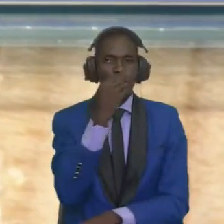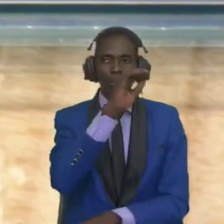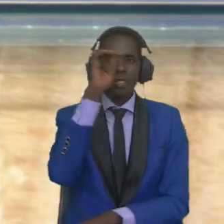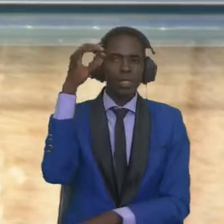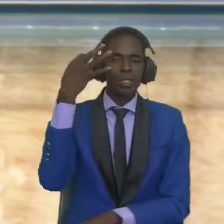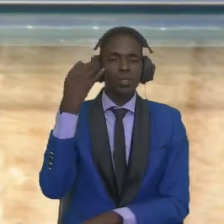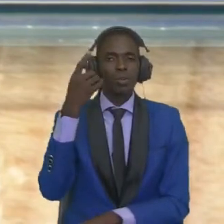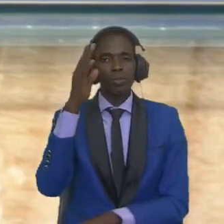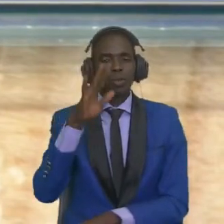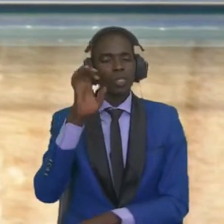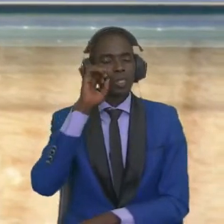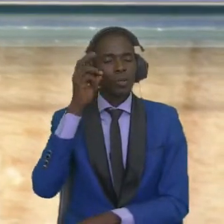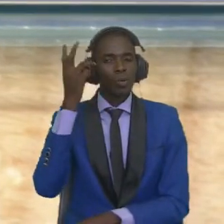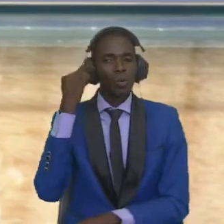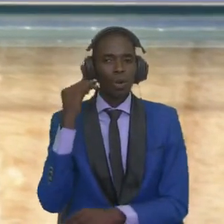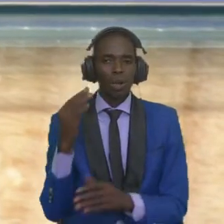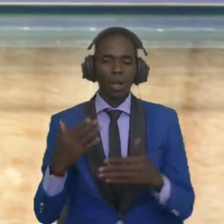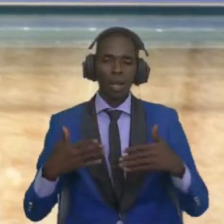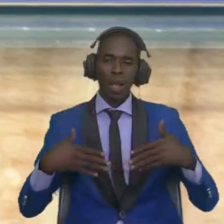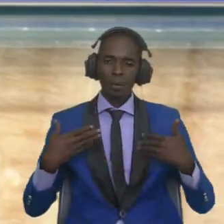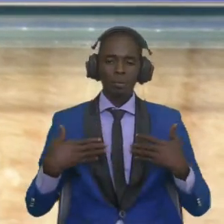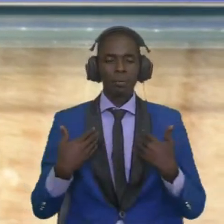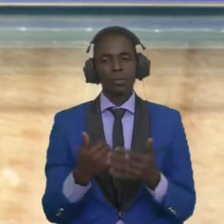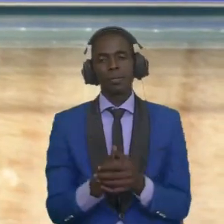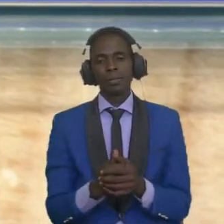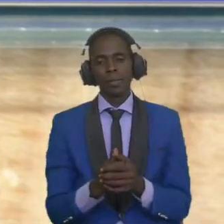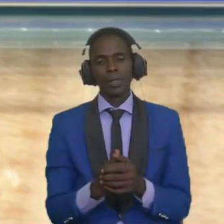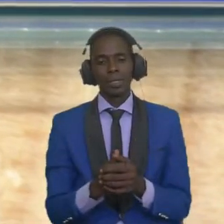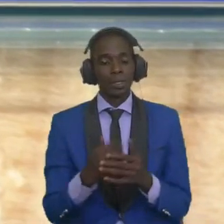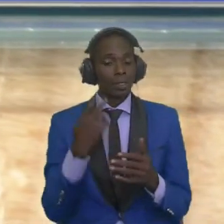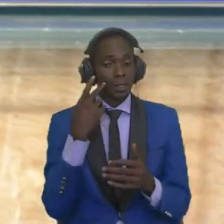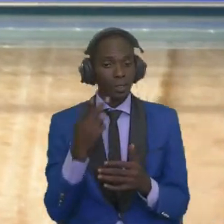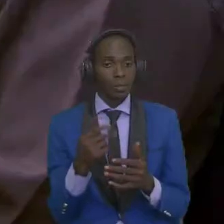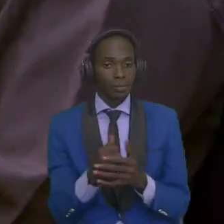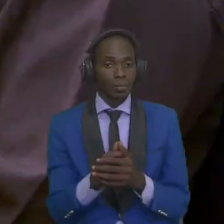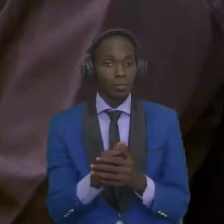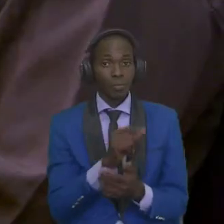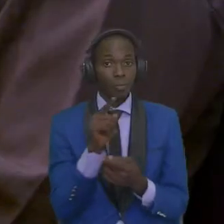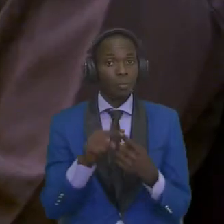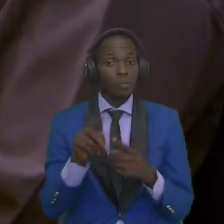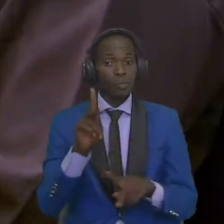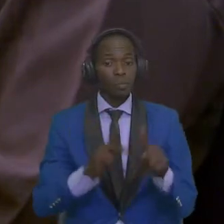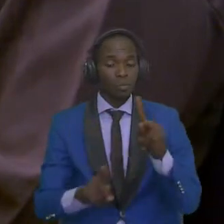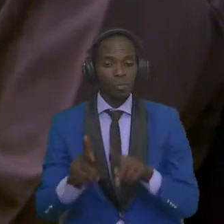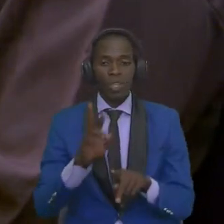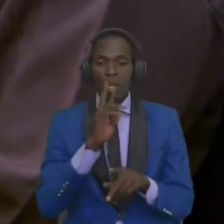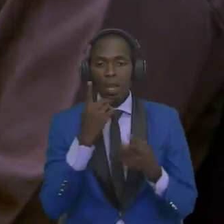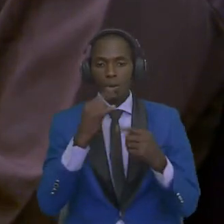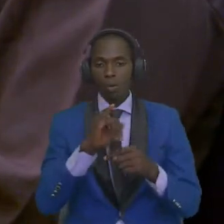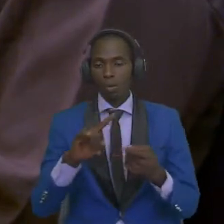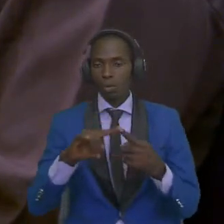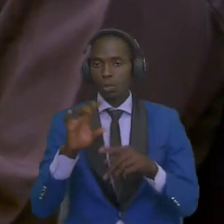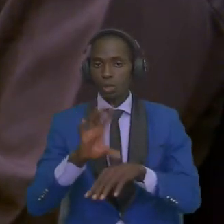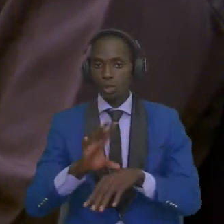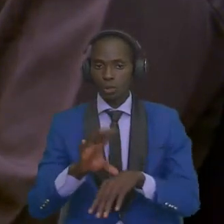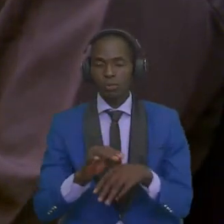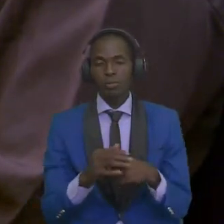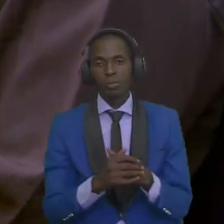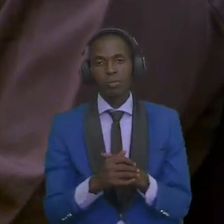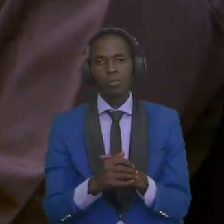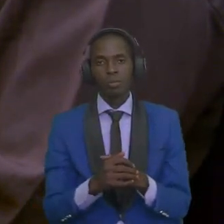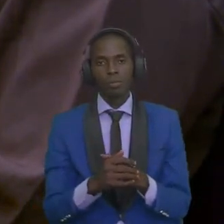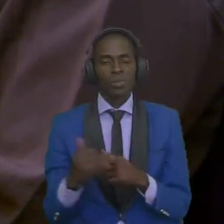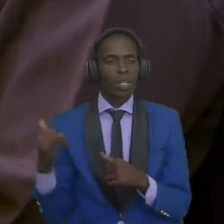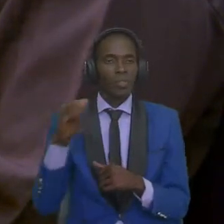he was glad. You know, when people are coming to church,